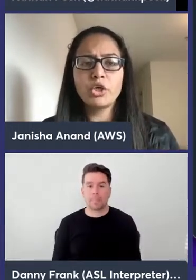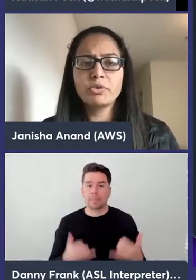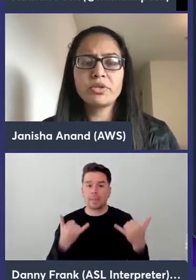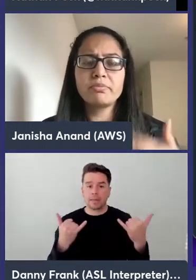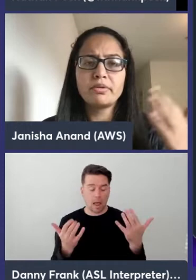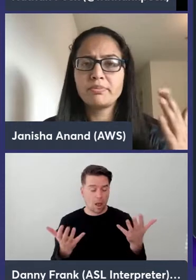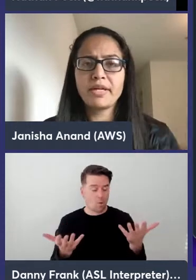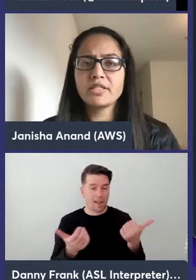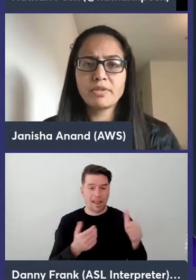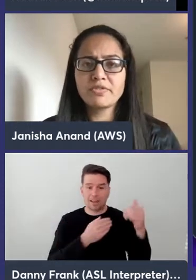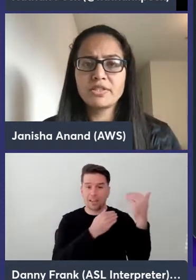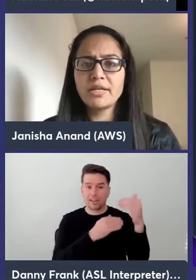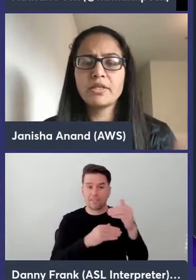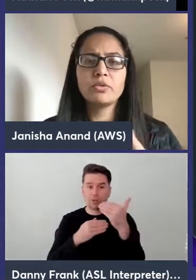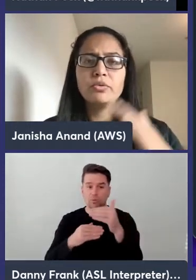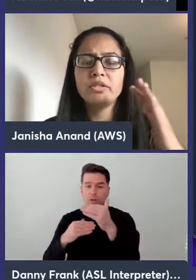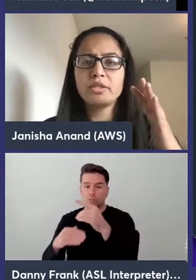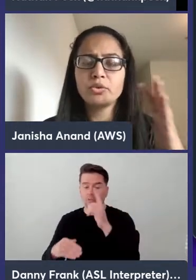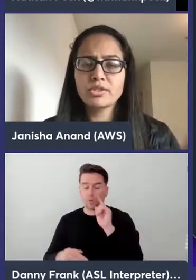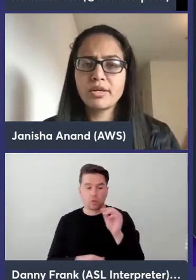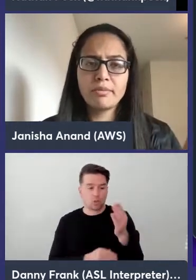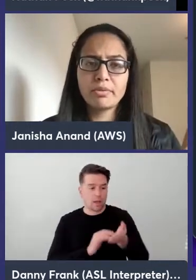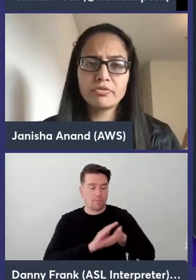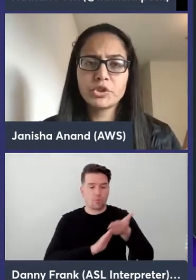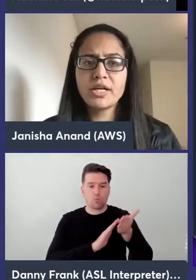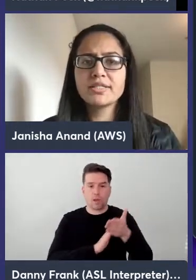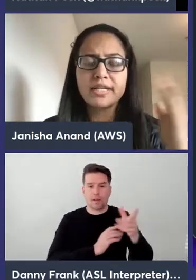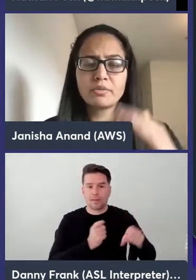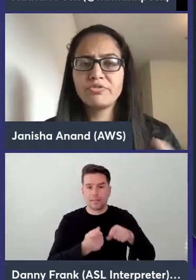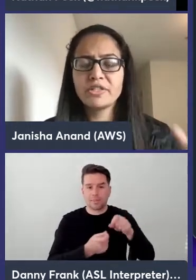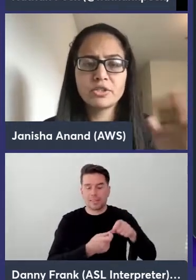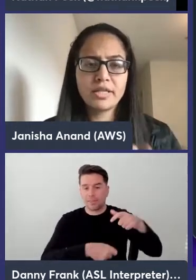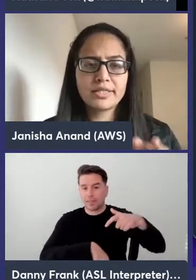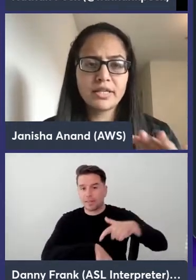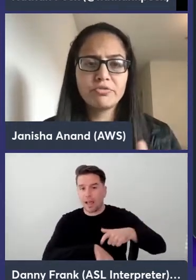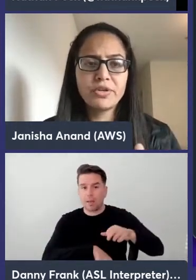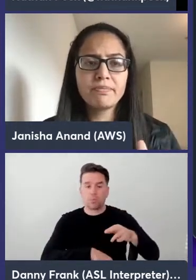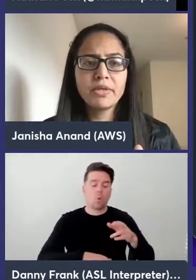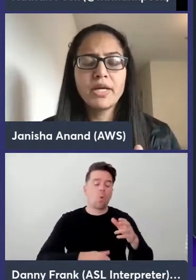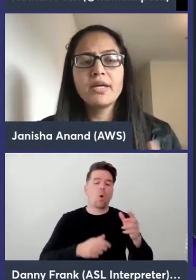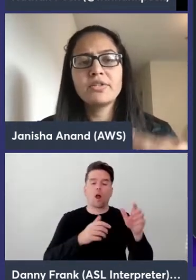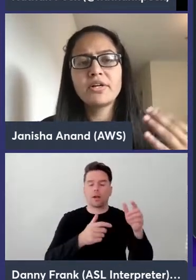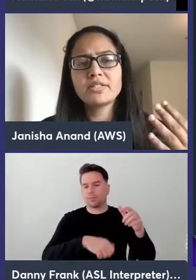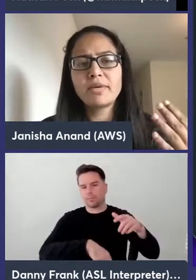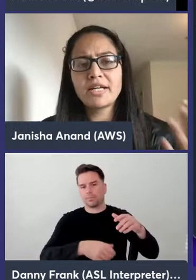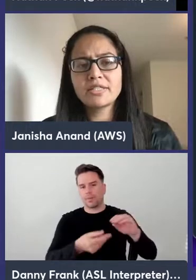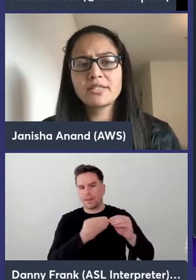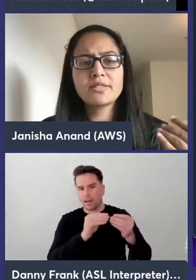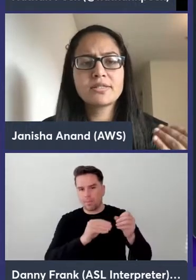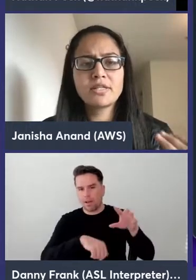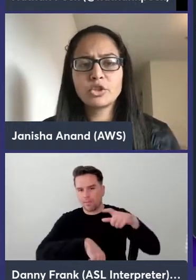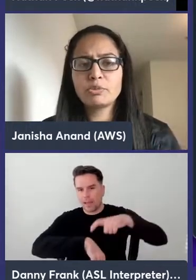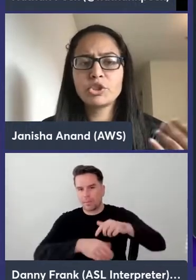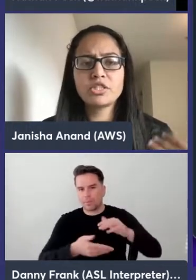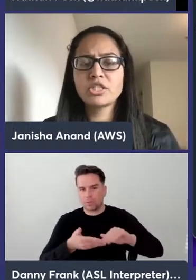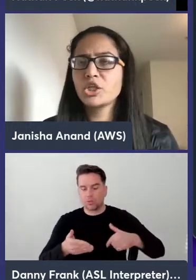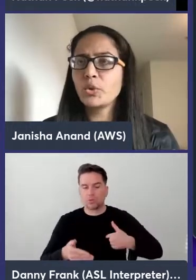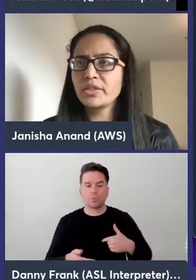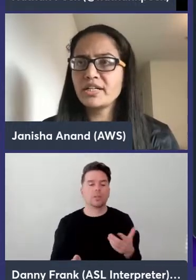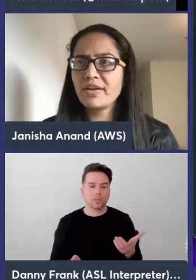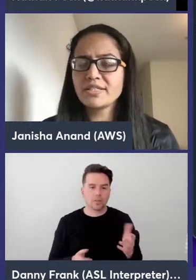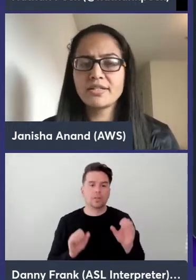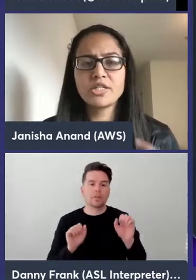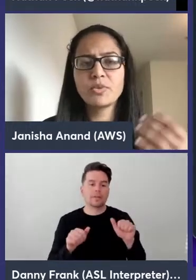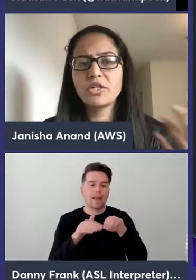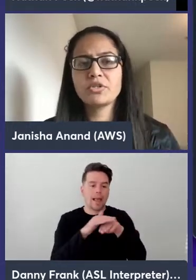your job to run by in a specific time, it will only run those many number of trials that will fit into that time frame. There are some access, encryption, and